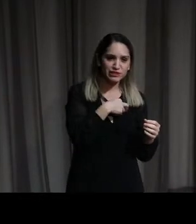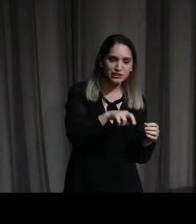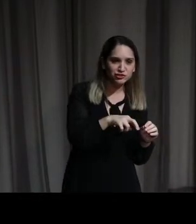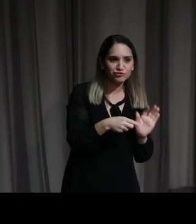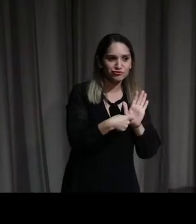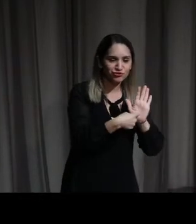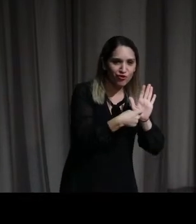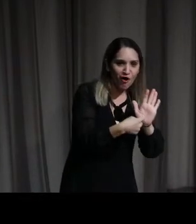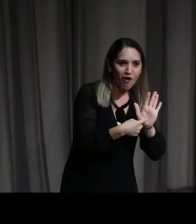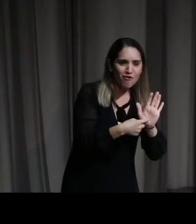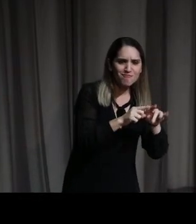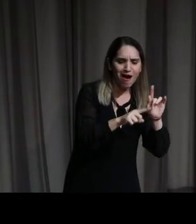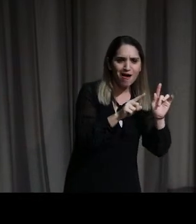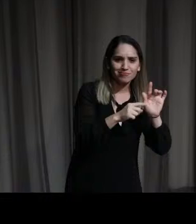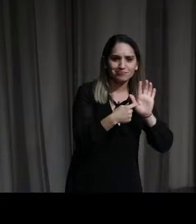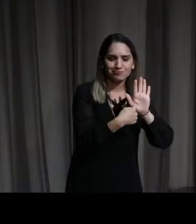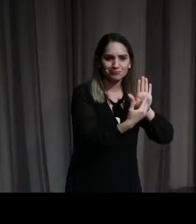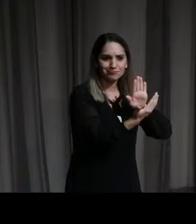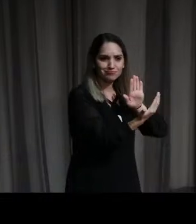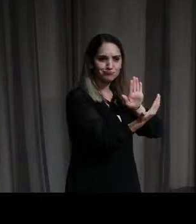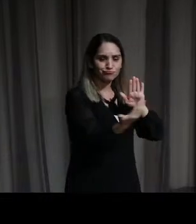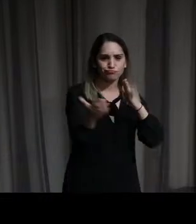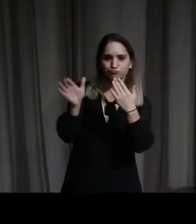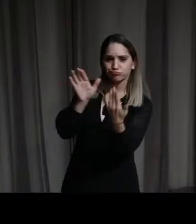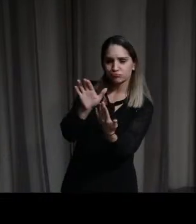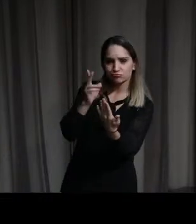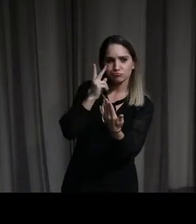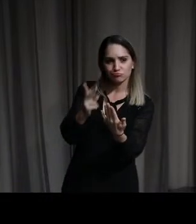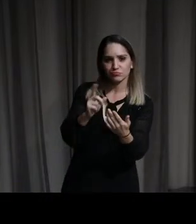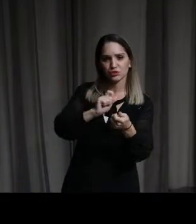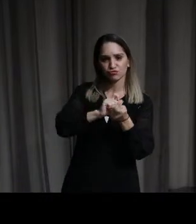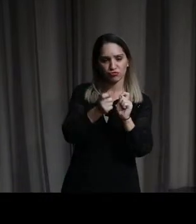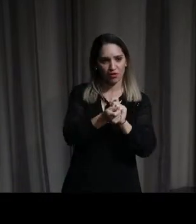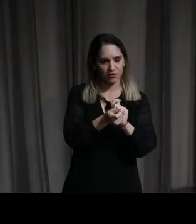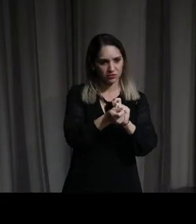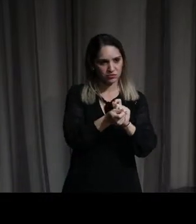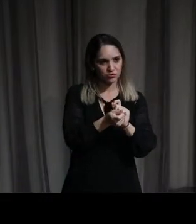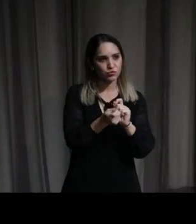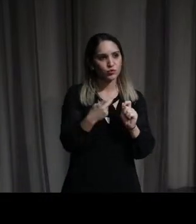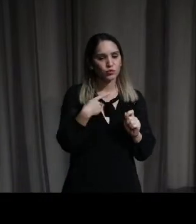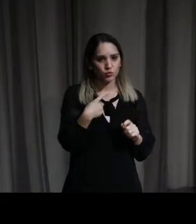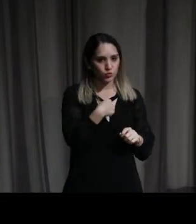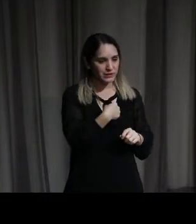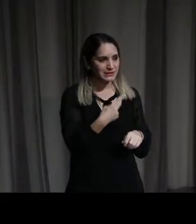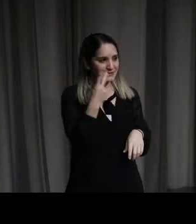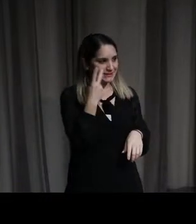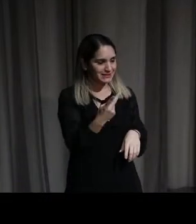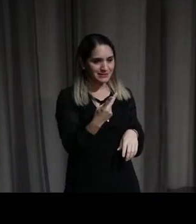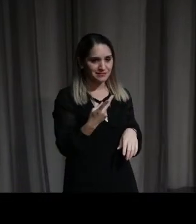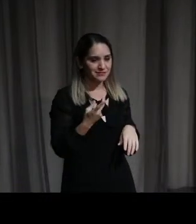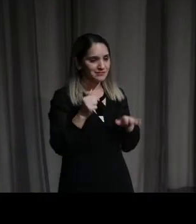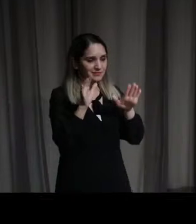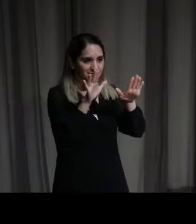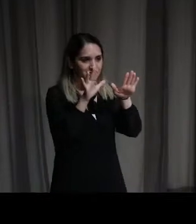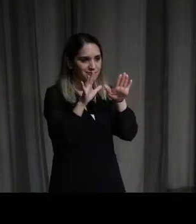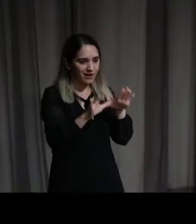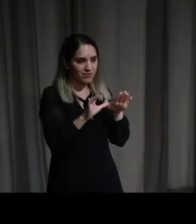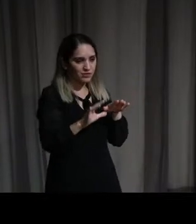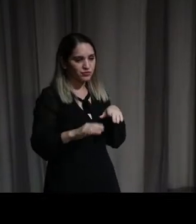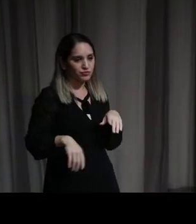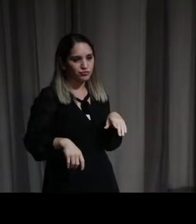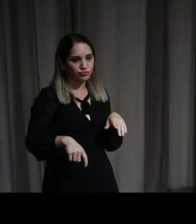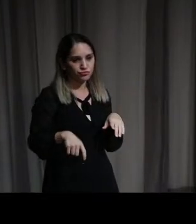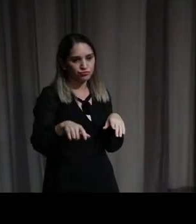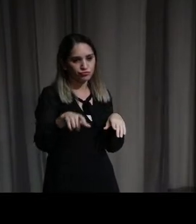depictions. But then we see him, because we have a fabulous crucifix in the